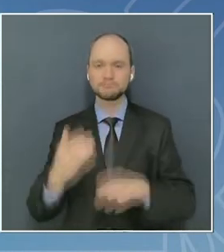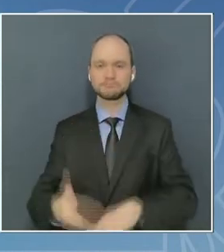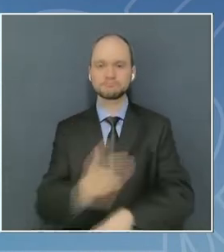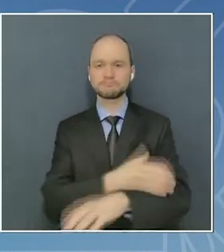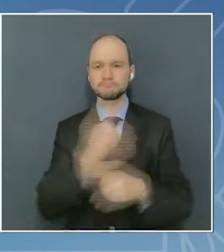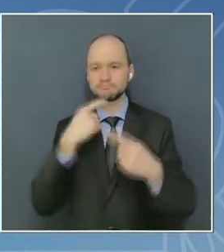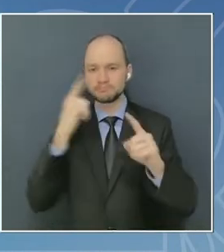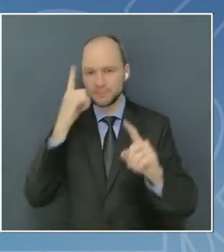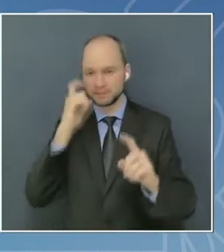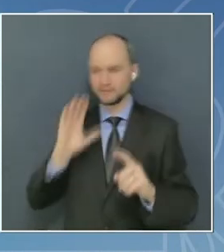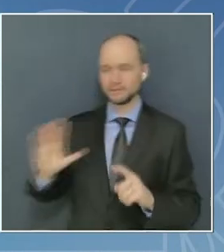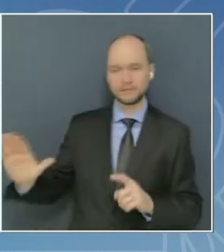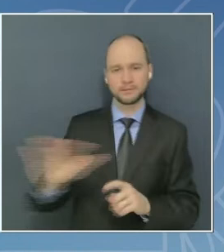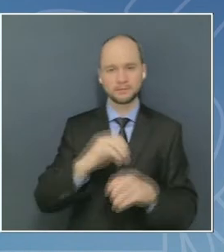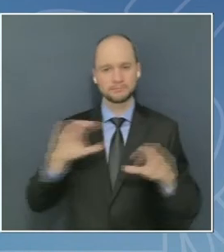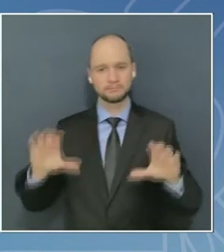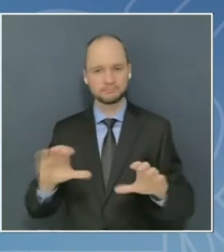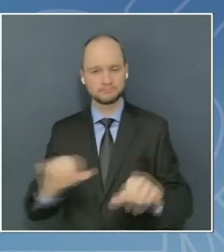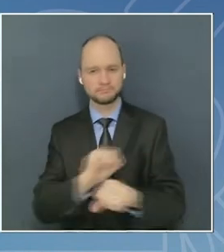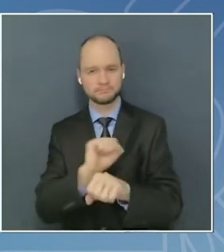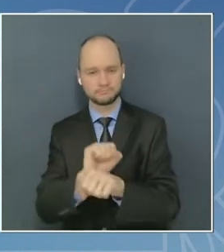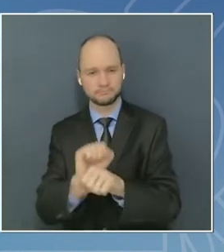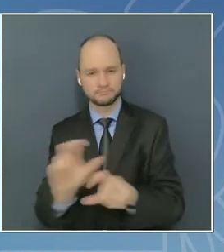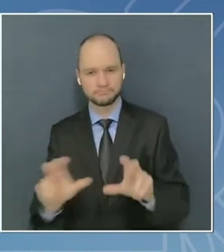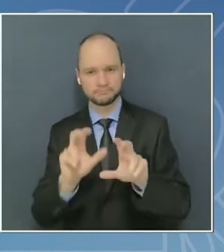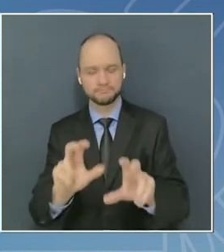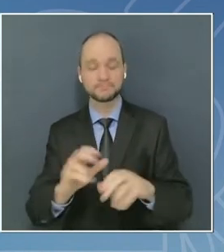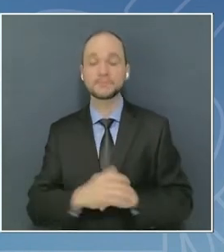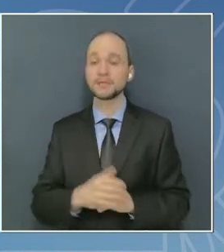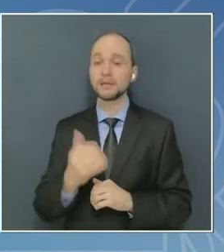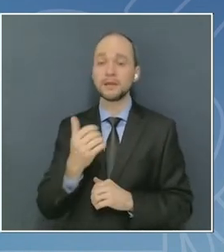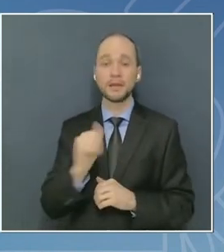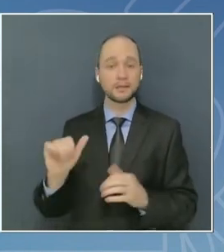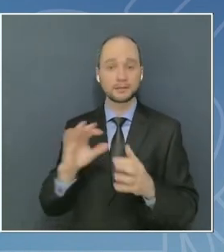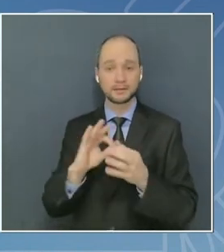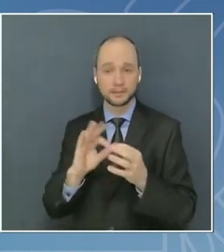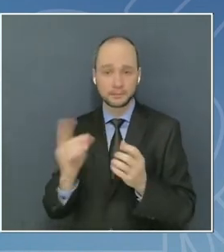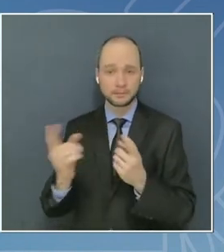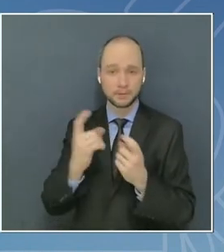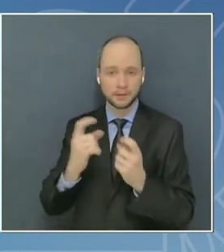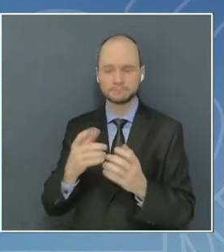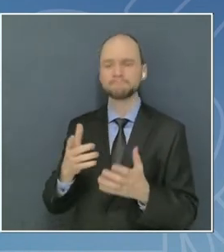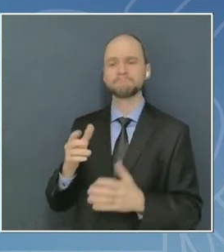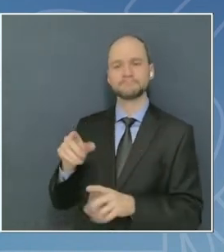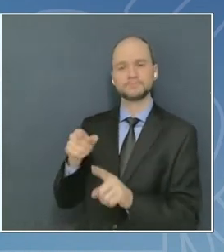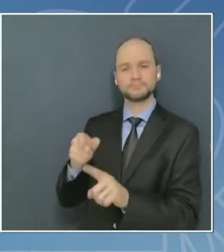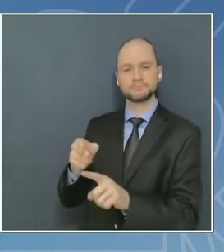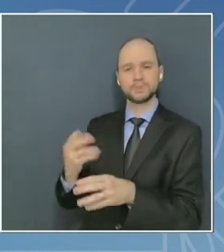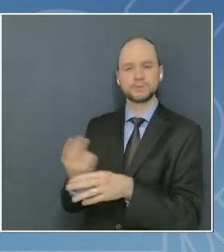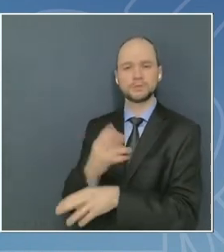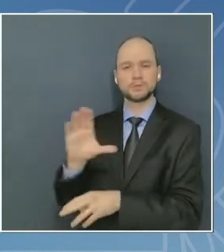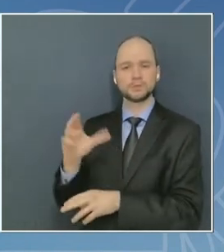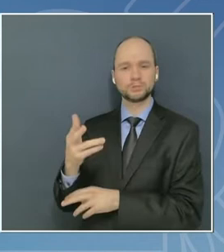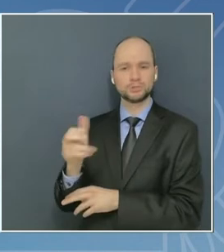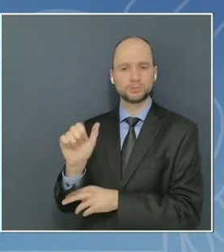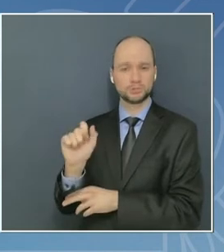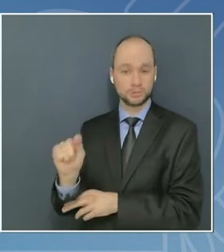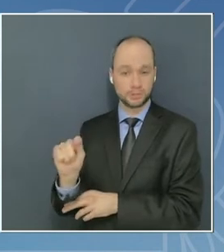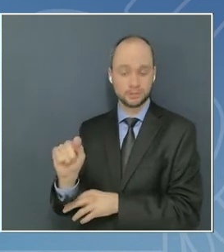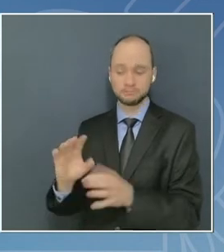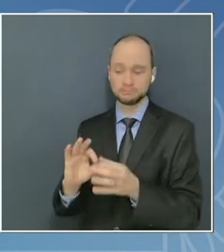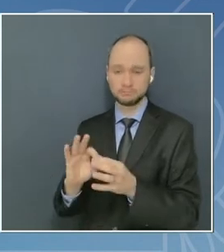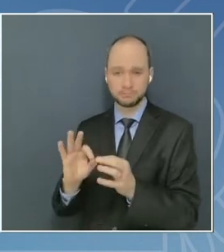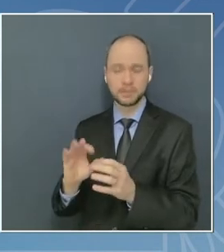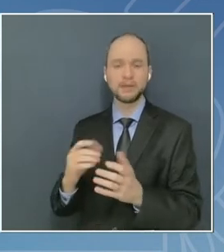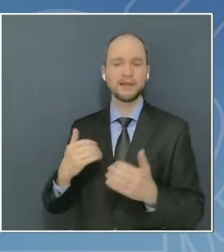comment, please share them in the chat box. And we have a team going through them throughout the program. So when we get to the Q&A portion a little bit later, they'll